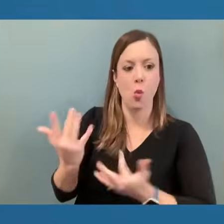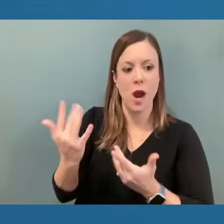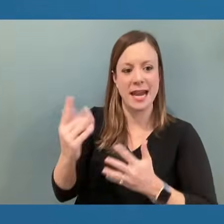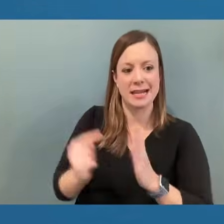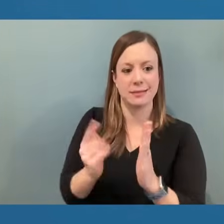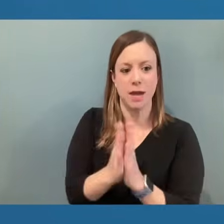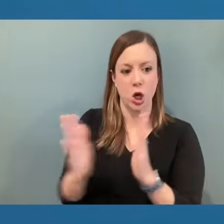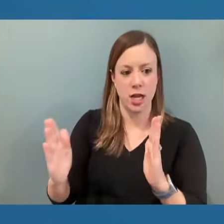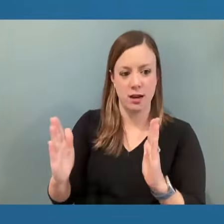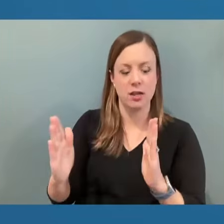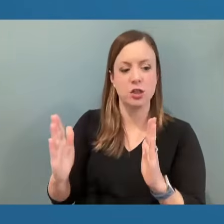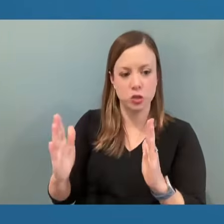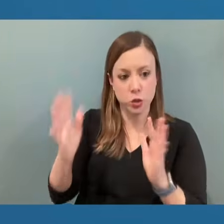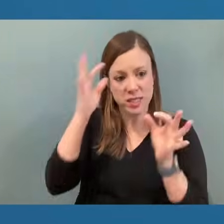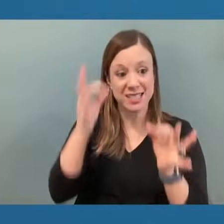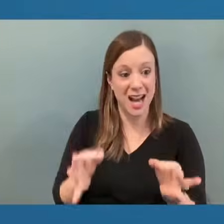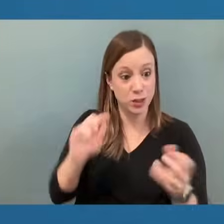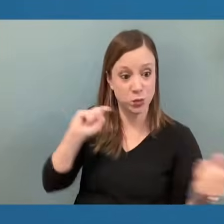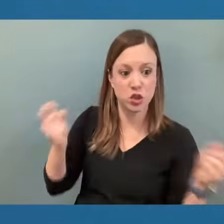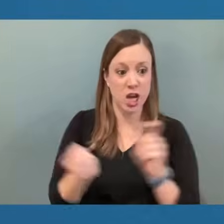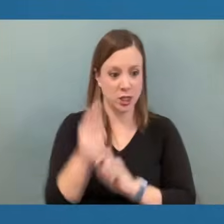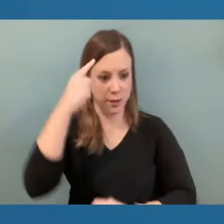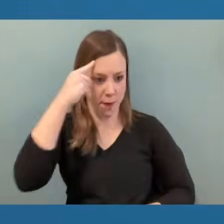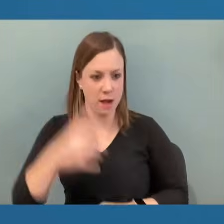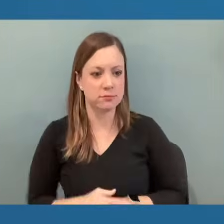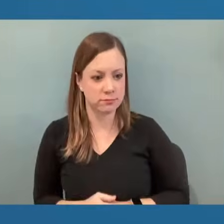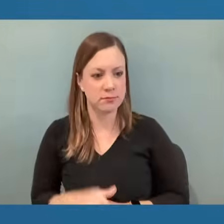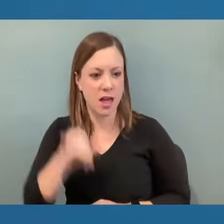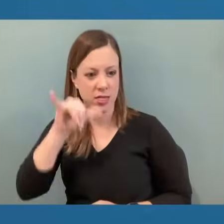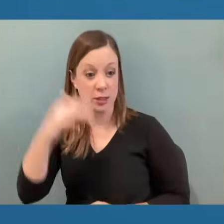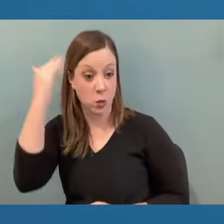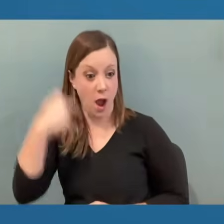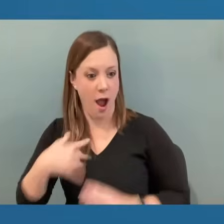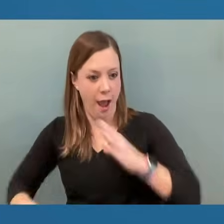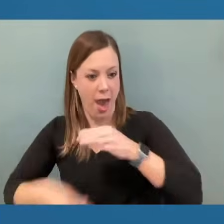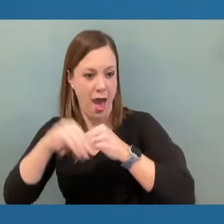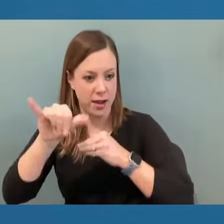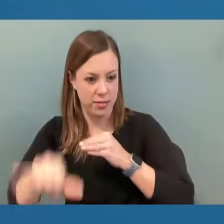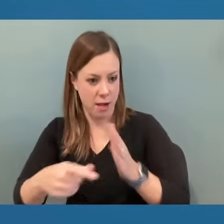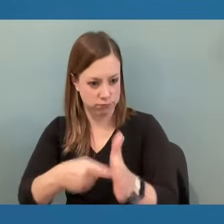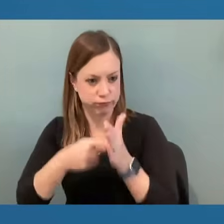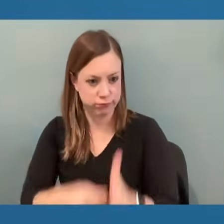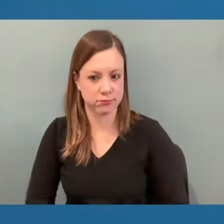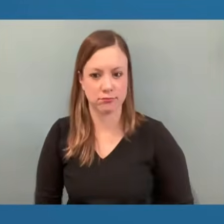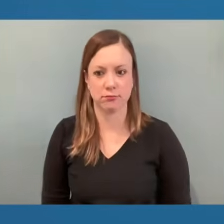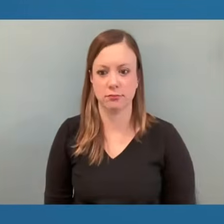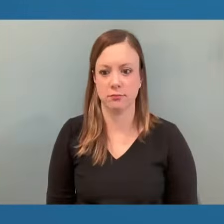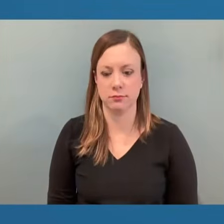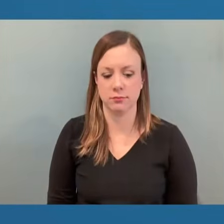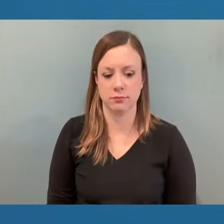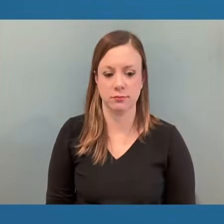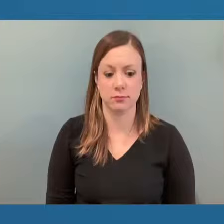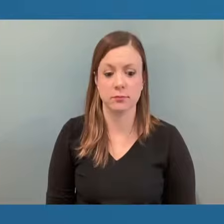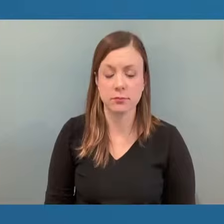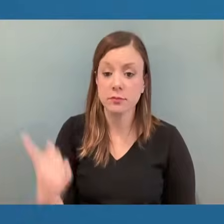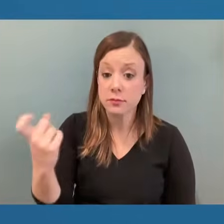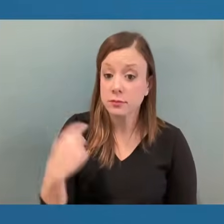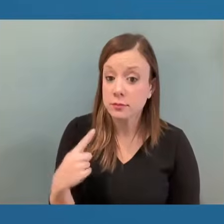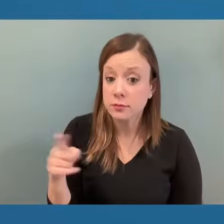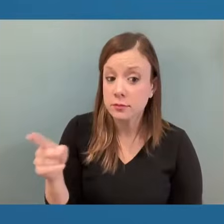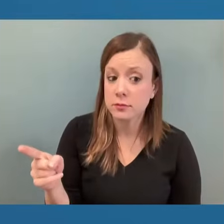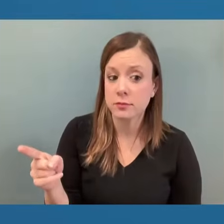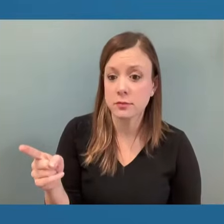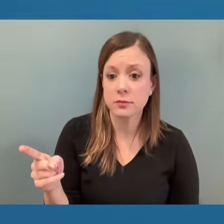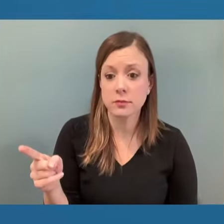to me. That's why I added that period. Okay, go ahead. Governor, in regards to